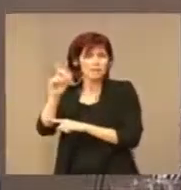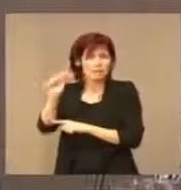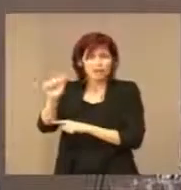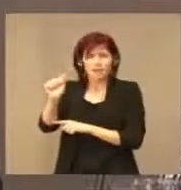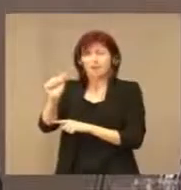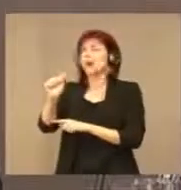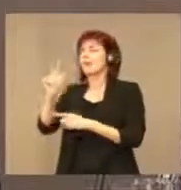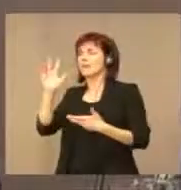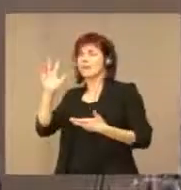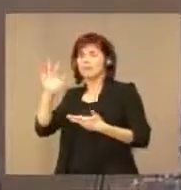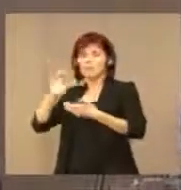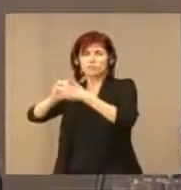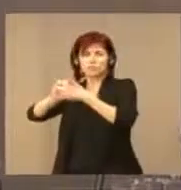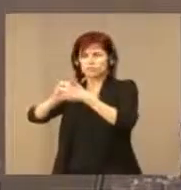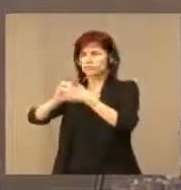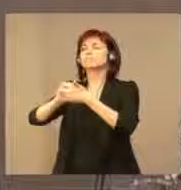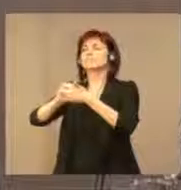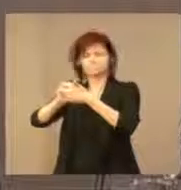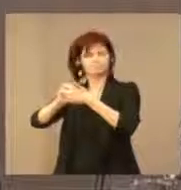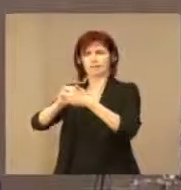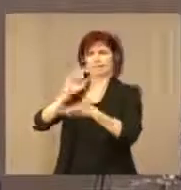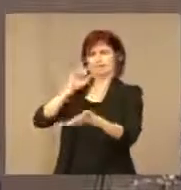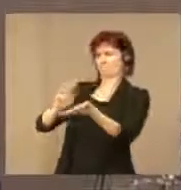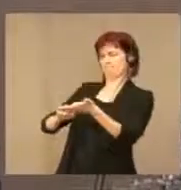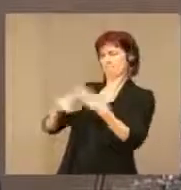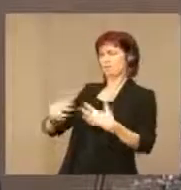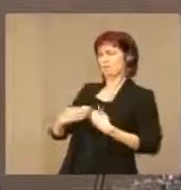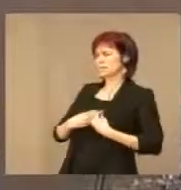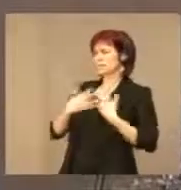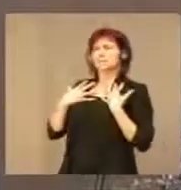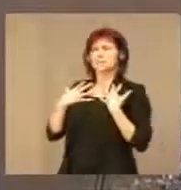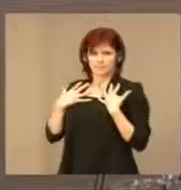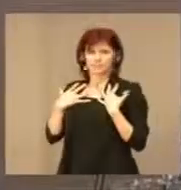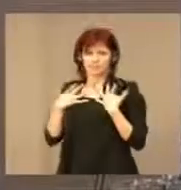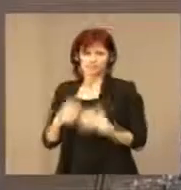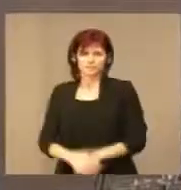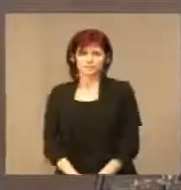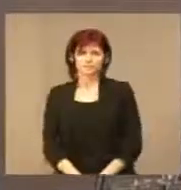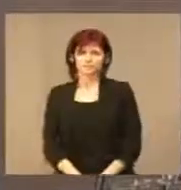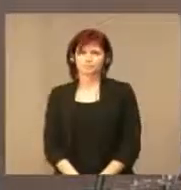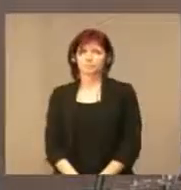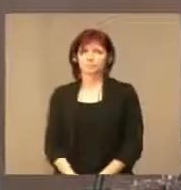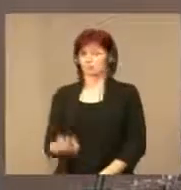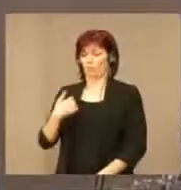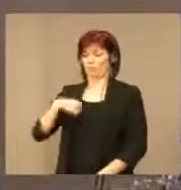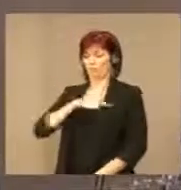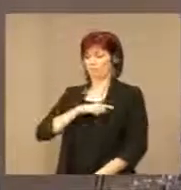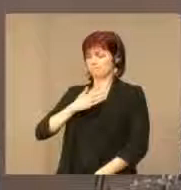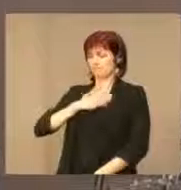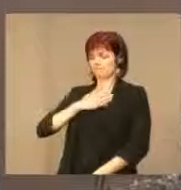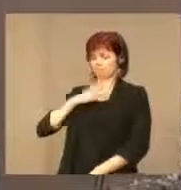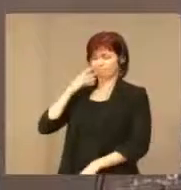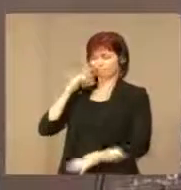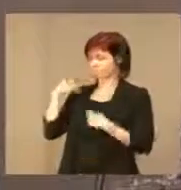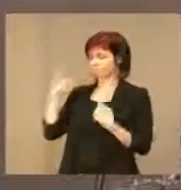just a really inspirational part of the consultation process that we've been on. And